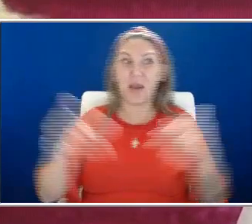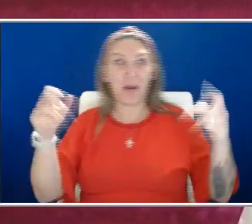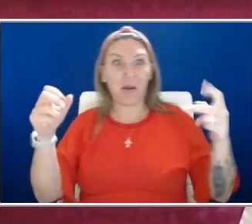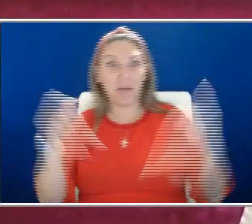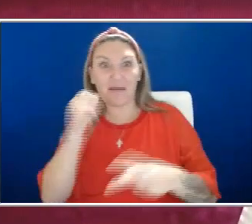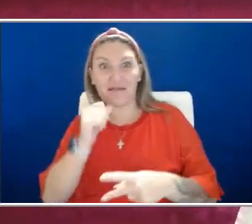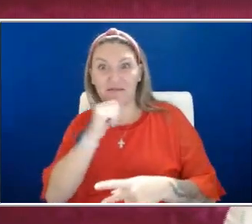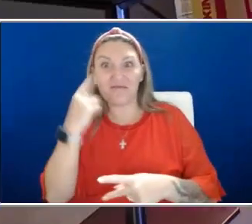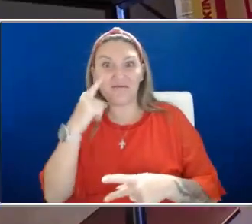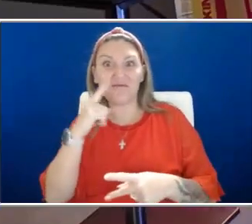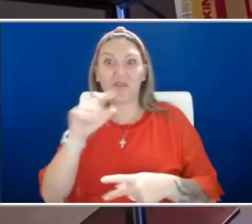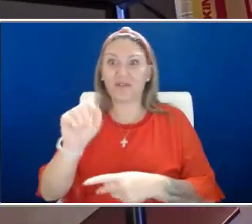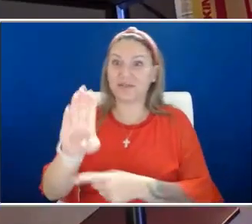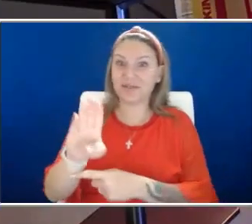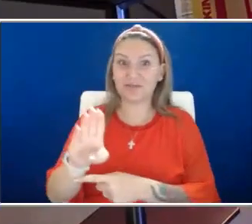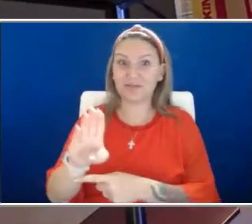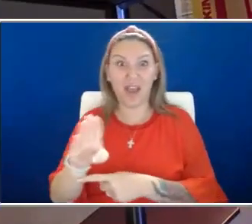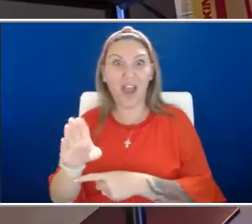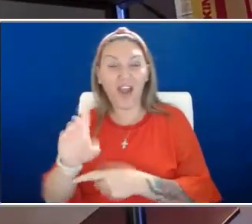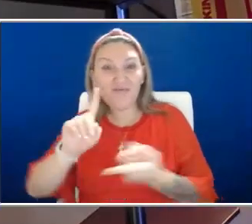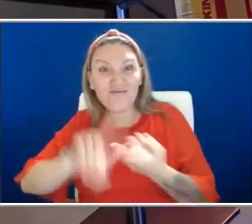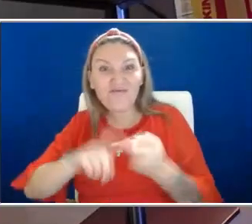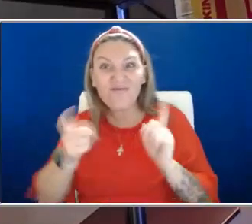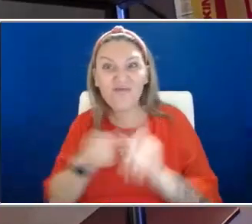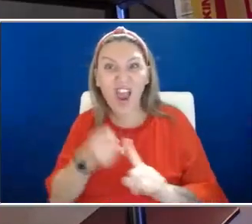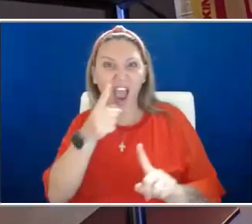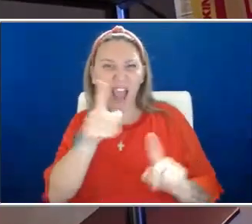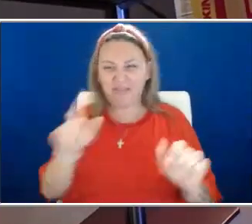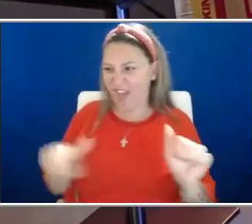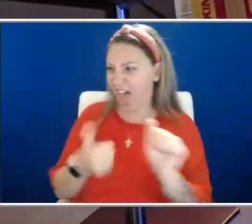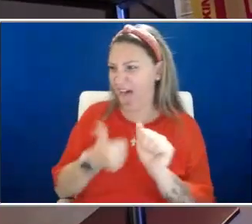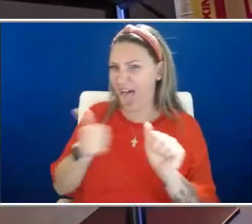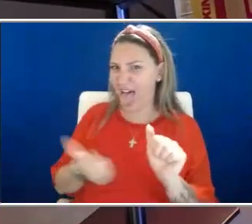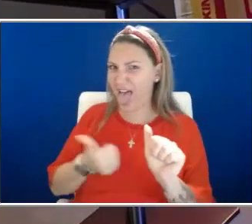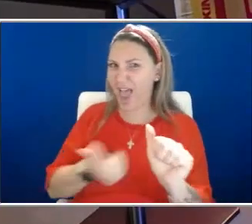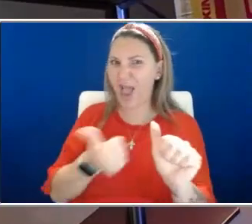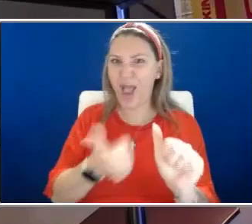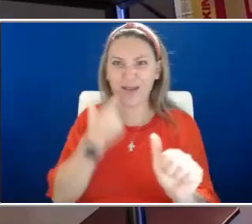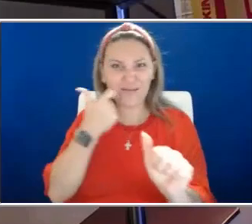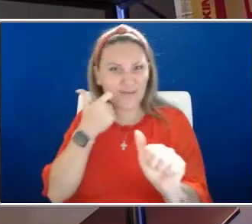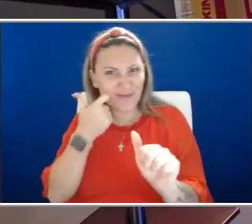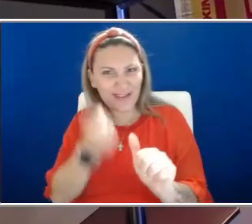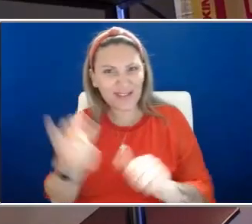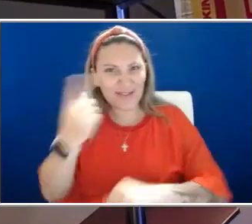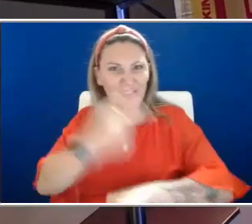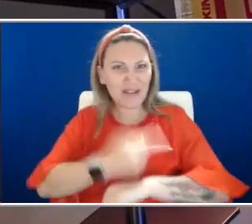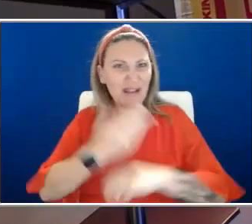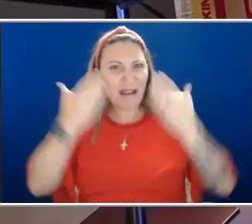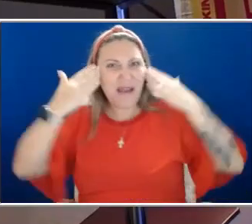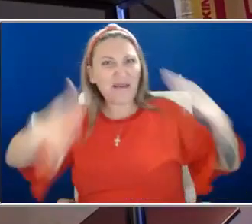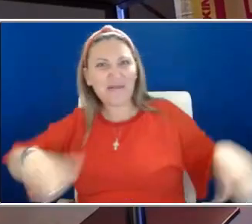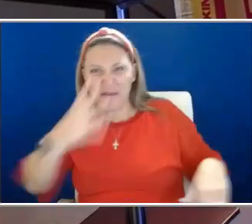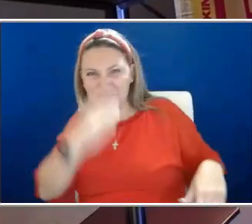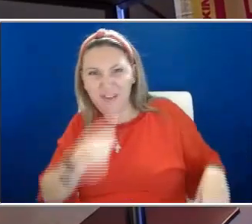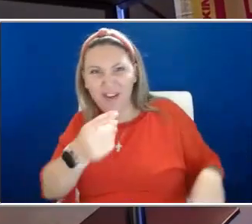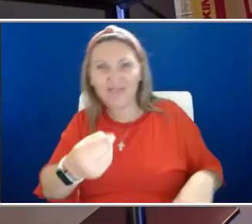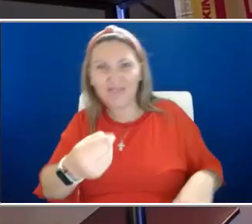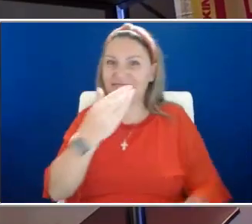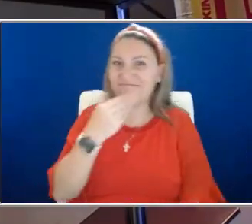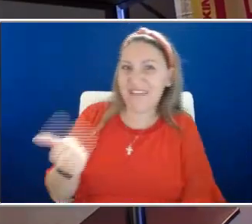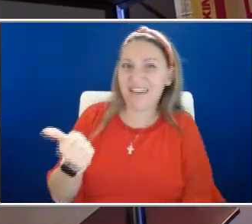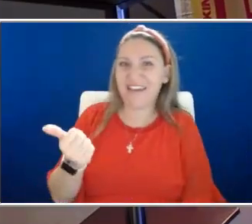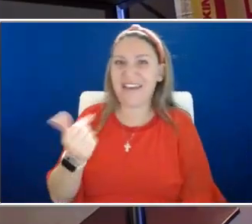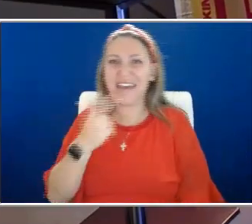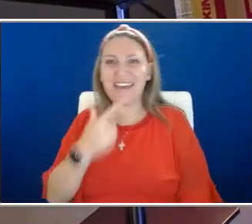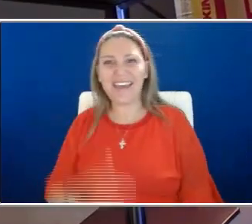little friend, big friend. He's been following me around for the last few days, man. I don't know what's going on with Wolfie. He's the best. Yeah, I gave him a couple